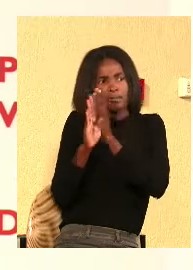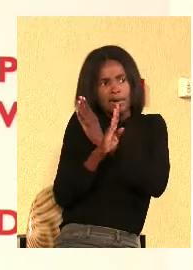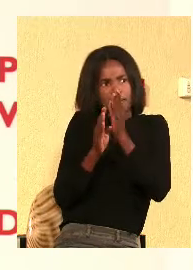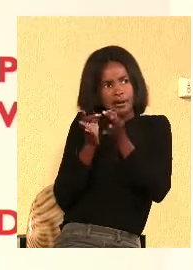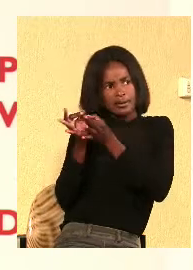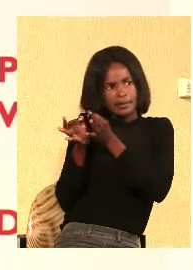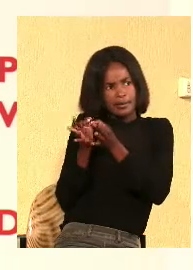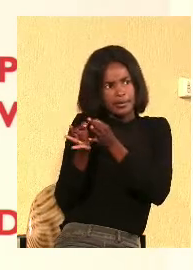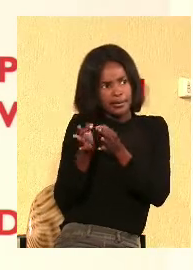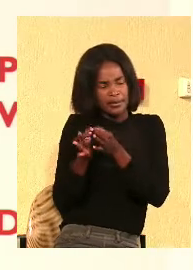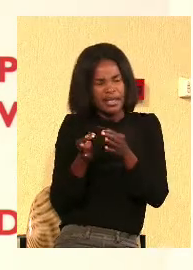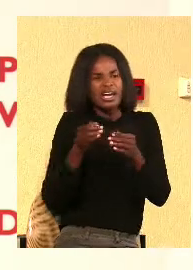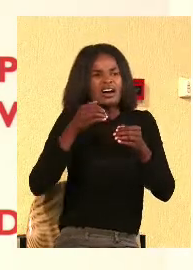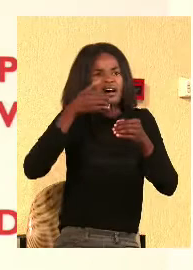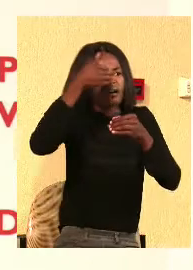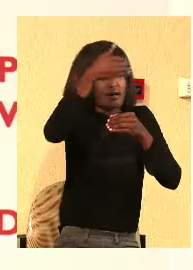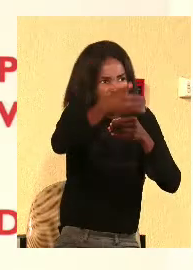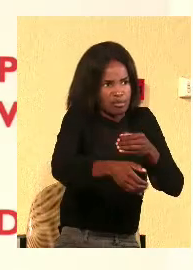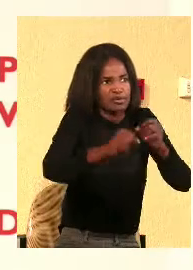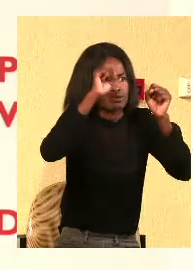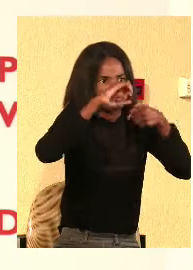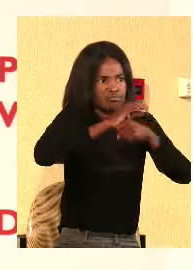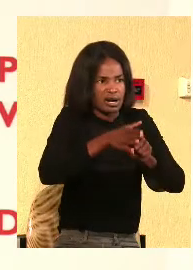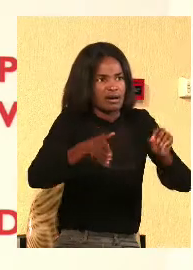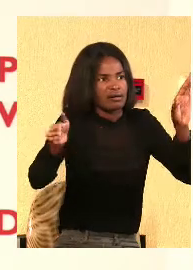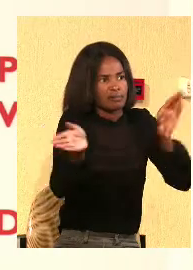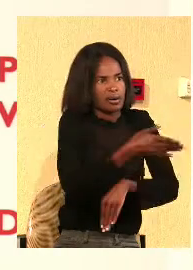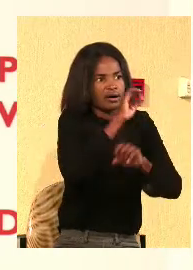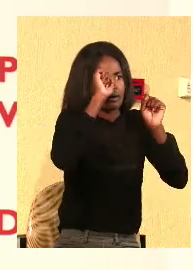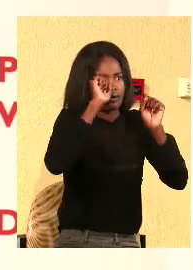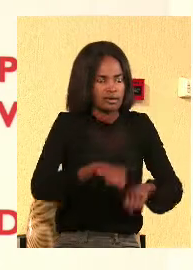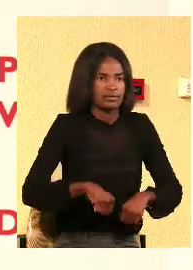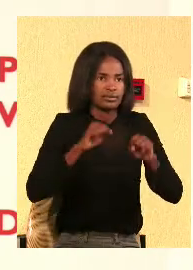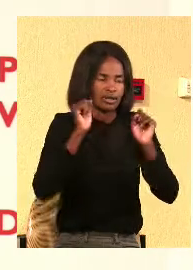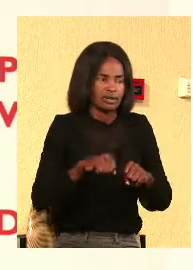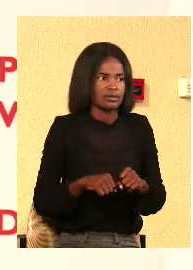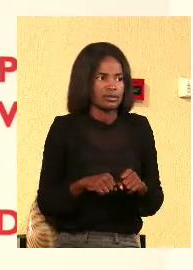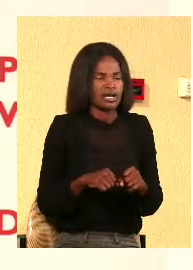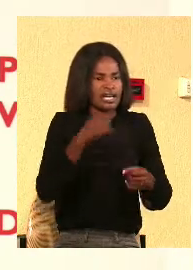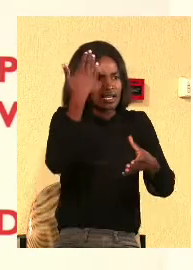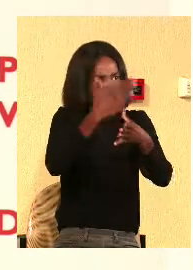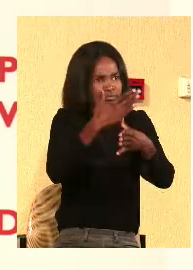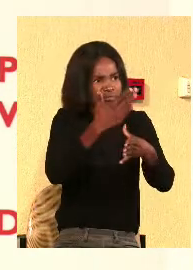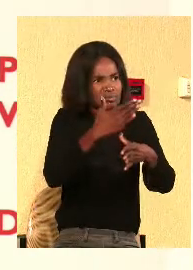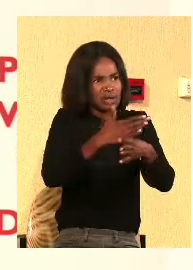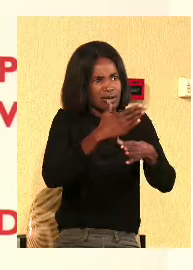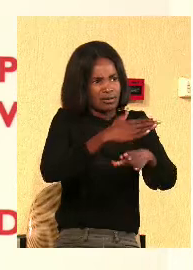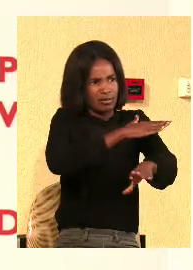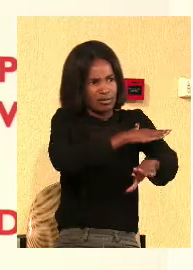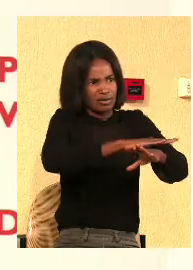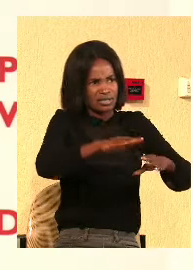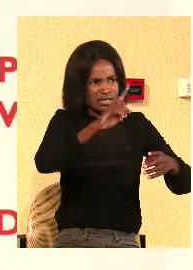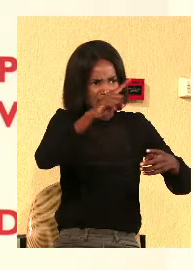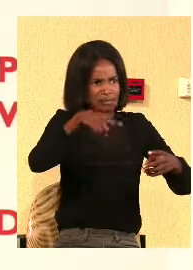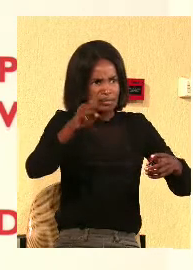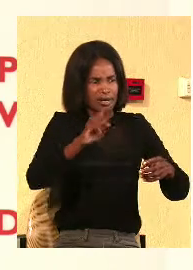pass through this pandemic. I am quite optimistic that if we do the right thing at the right time with the